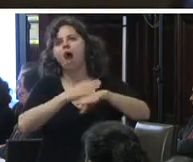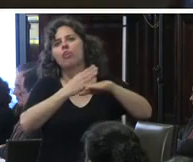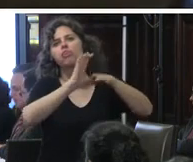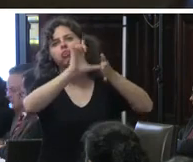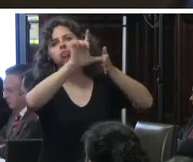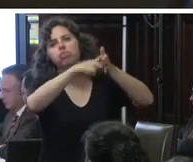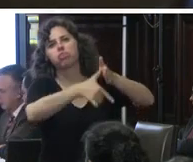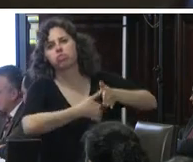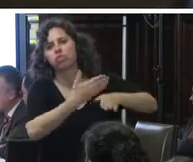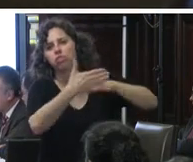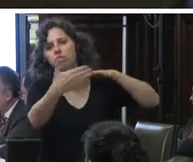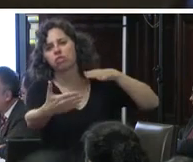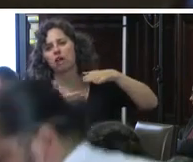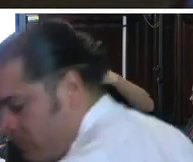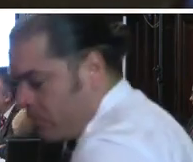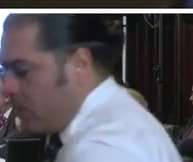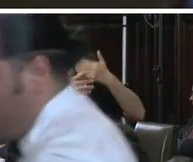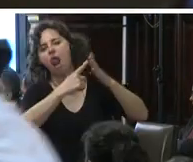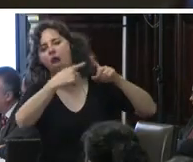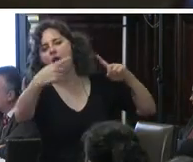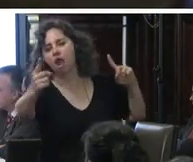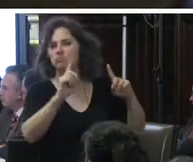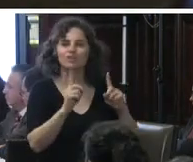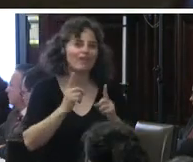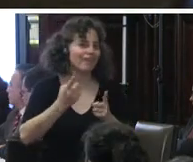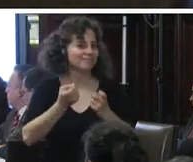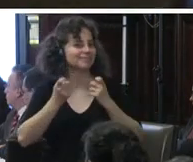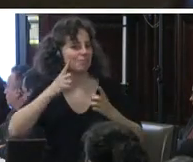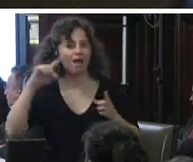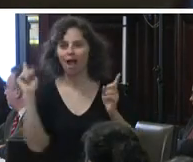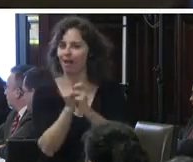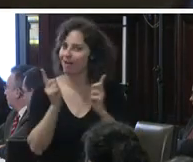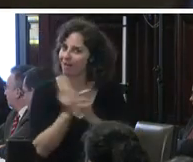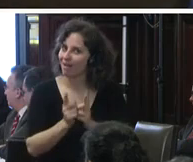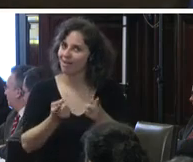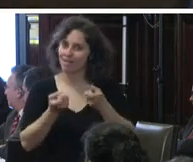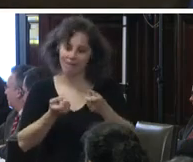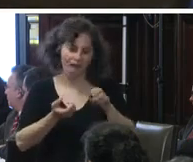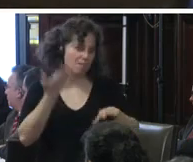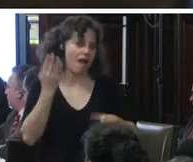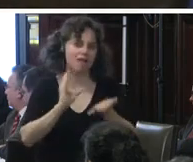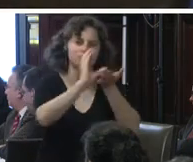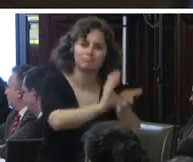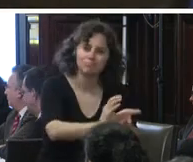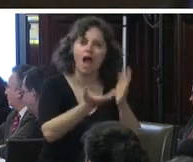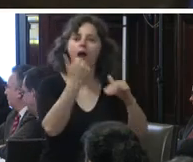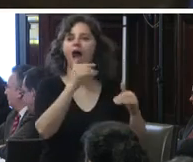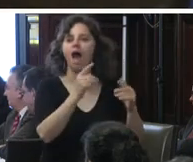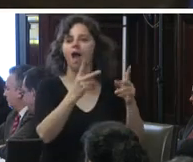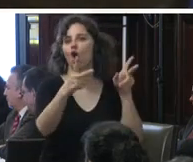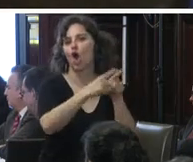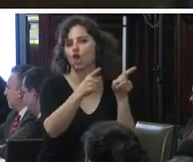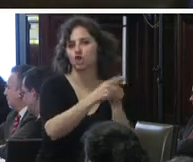trials when people are charged. We ought to spend more time and resources on that, so we don't have to be